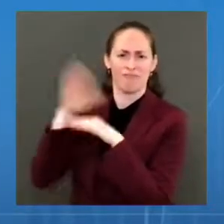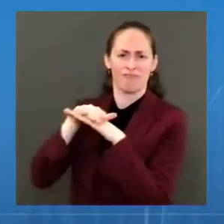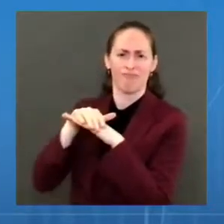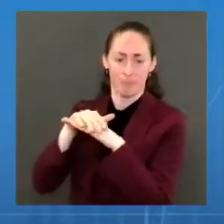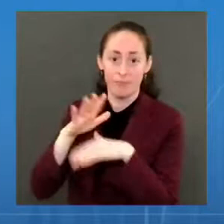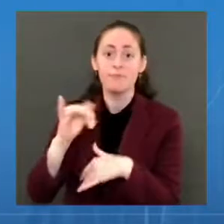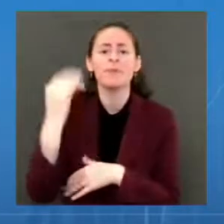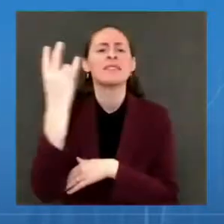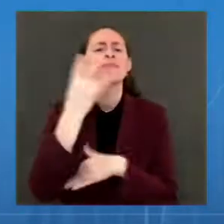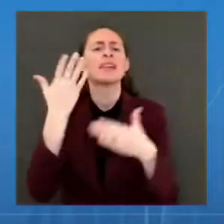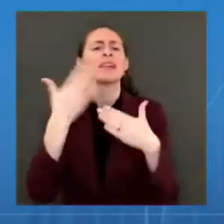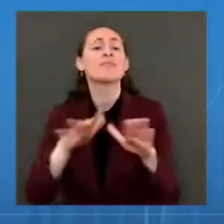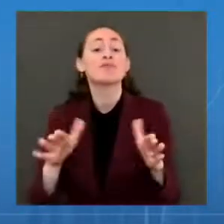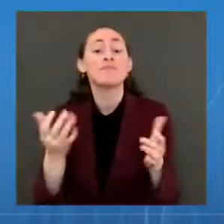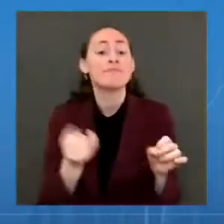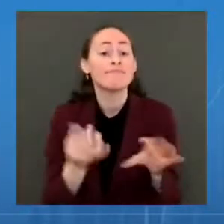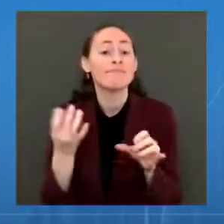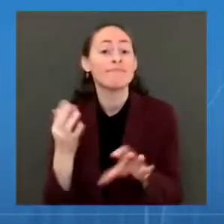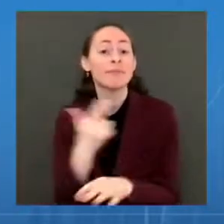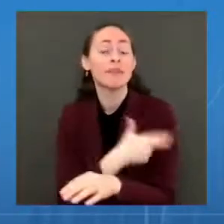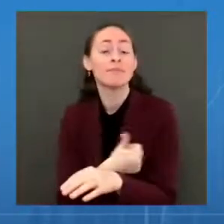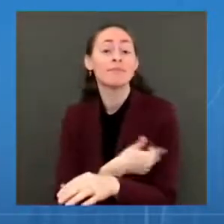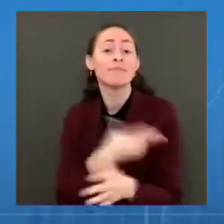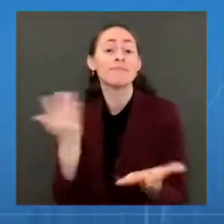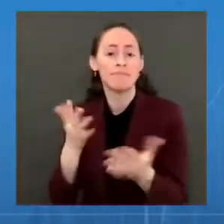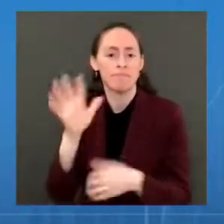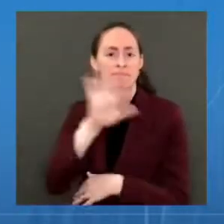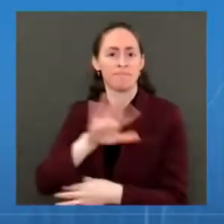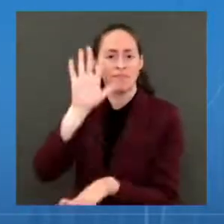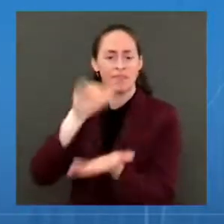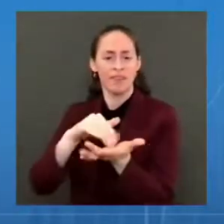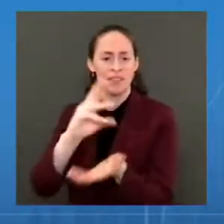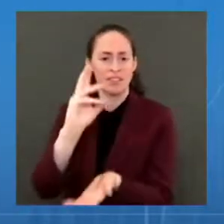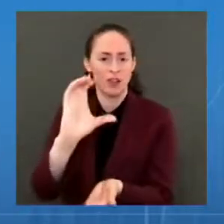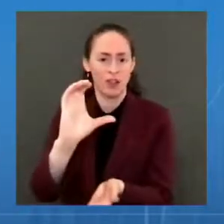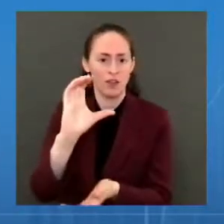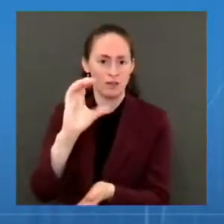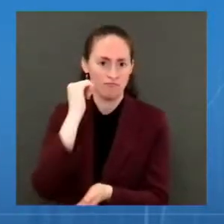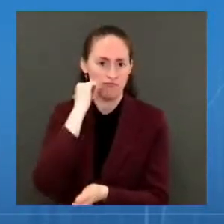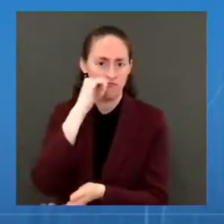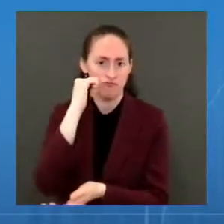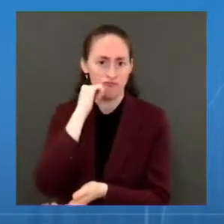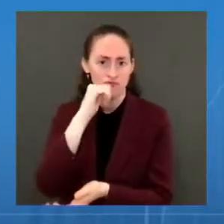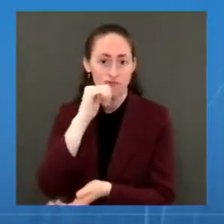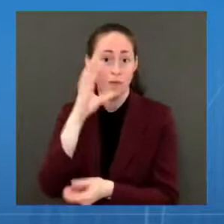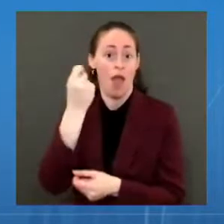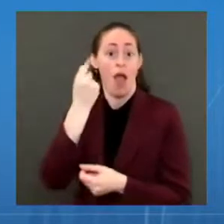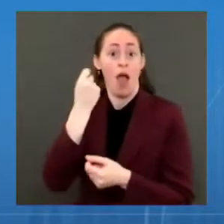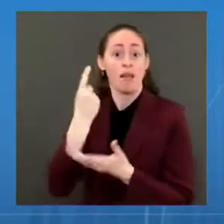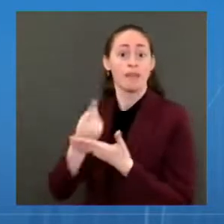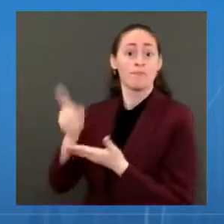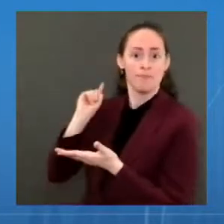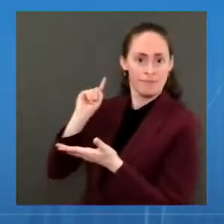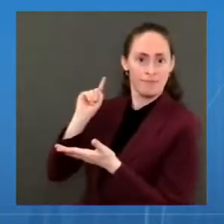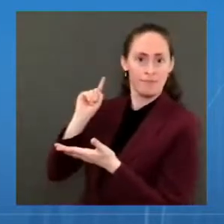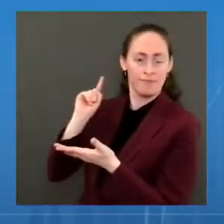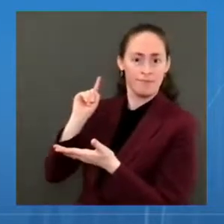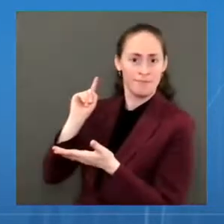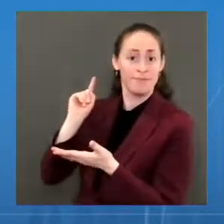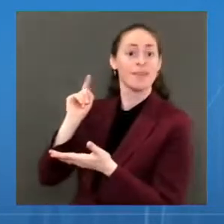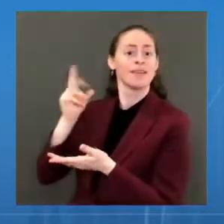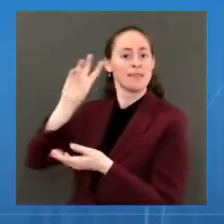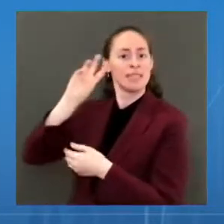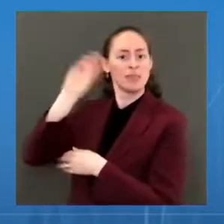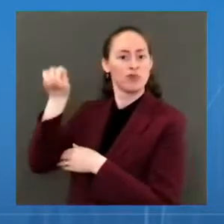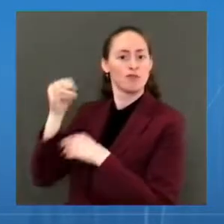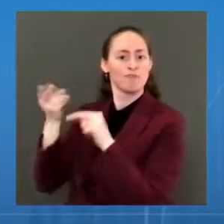about 5,600 per day, about a 6% increase from the prior 7-day average. And the